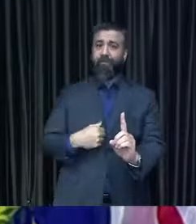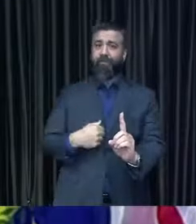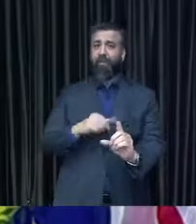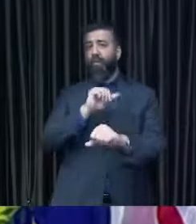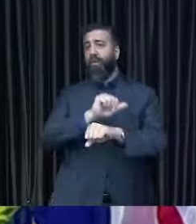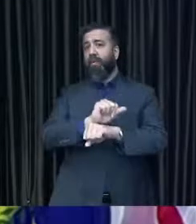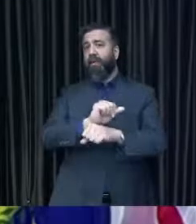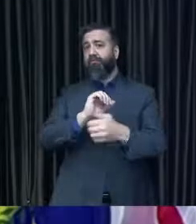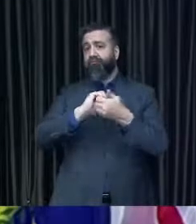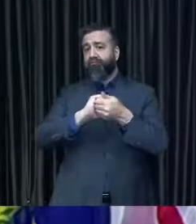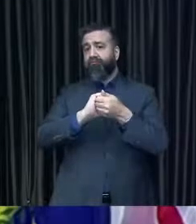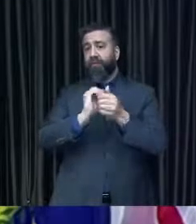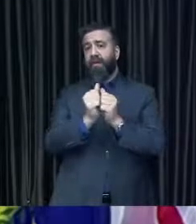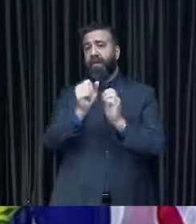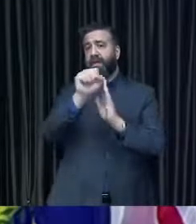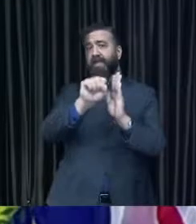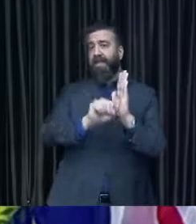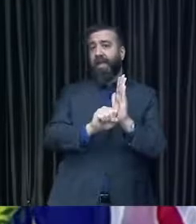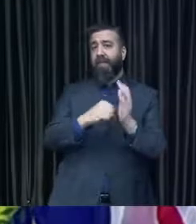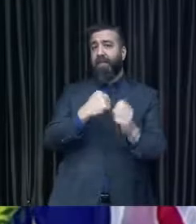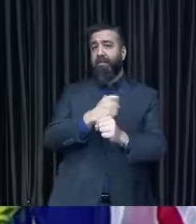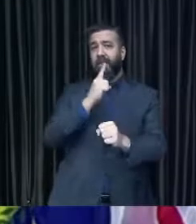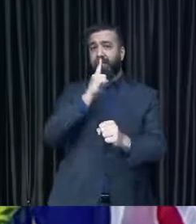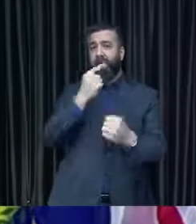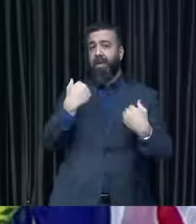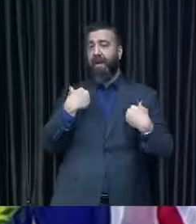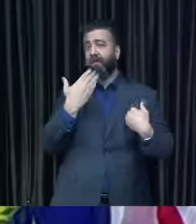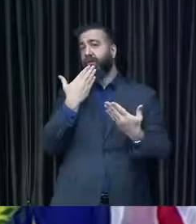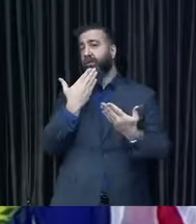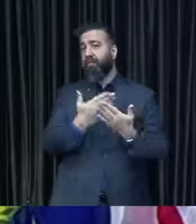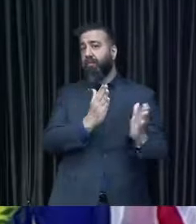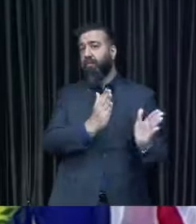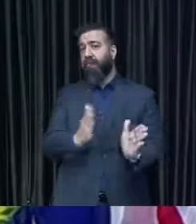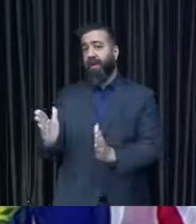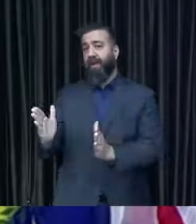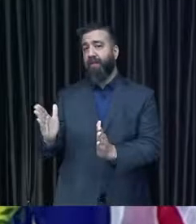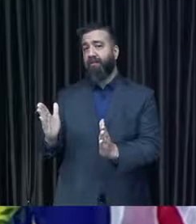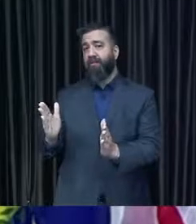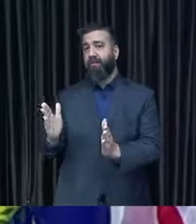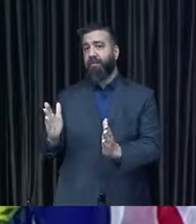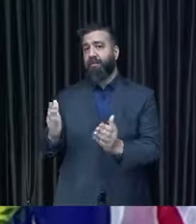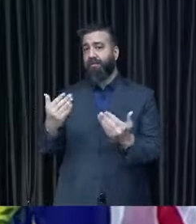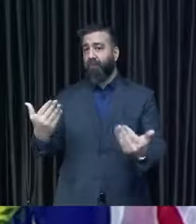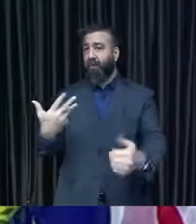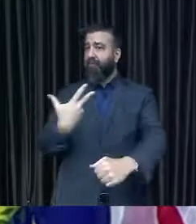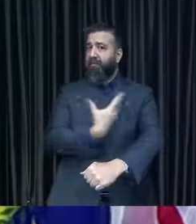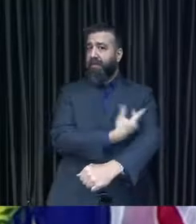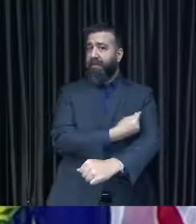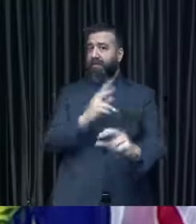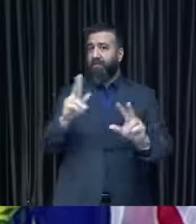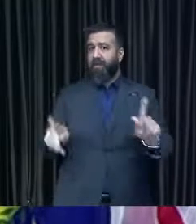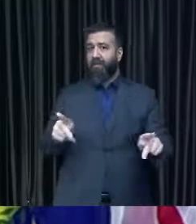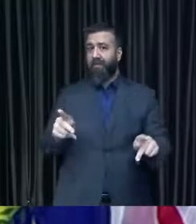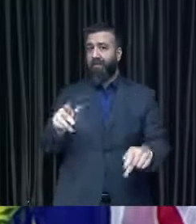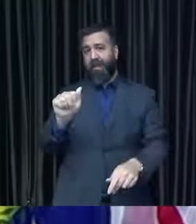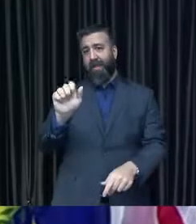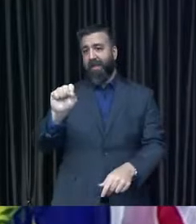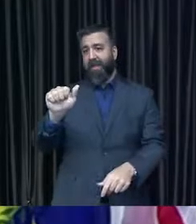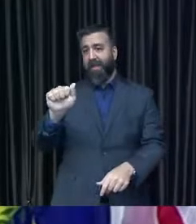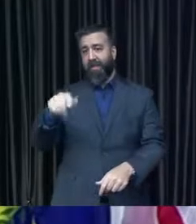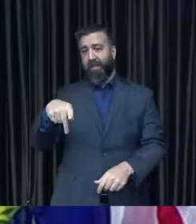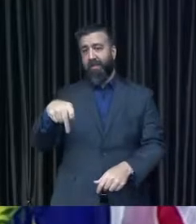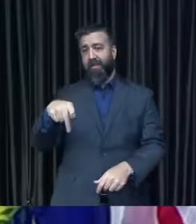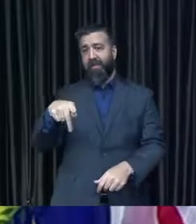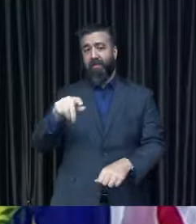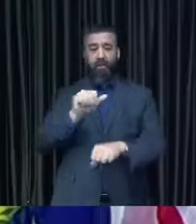with the state to make sure that we have a good plan to get the vaccine into people's arms as soon as we have it. We're working